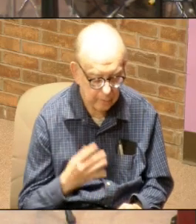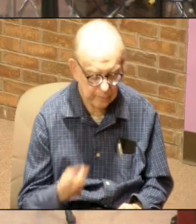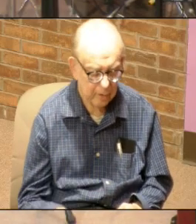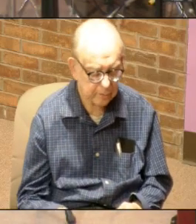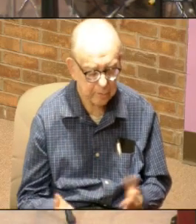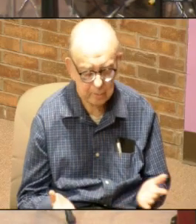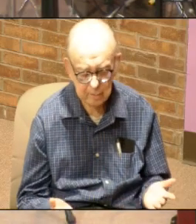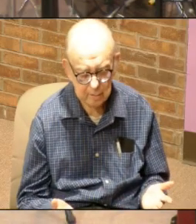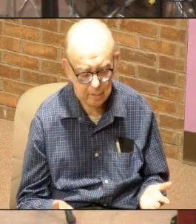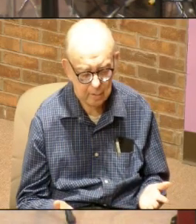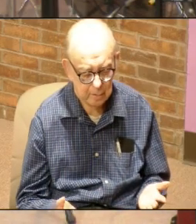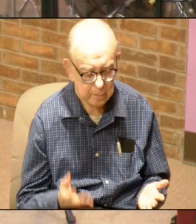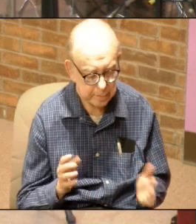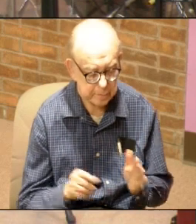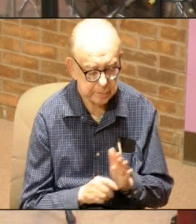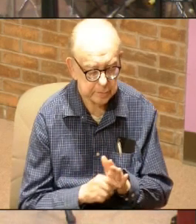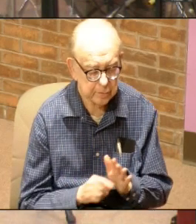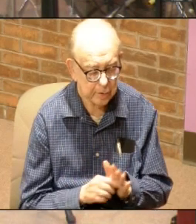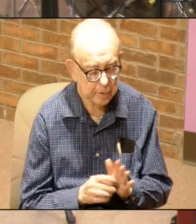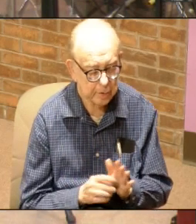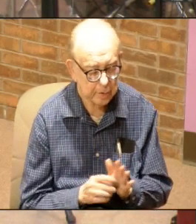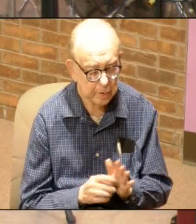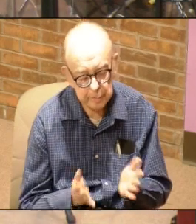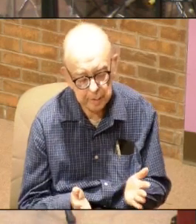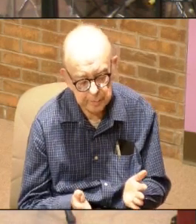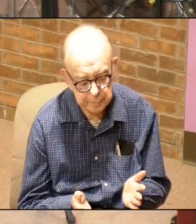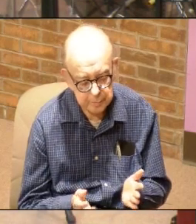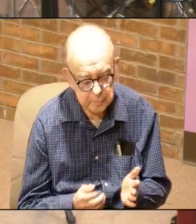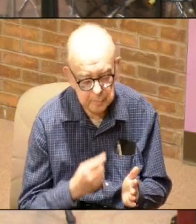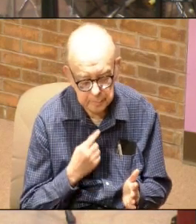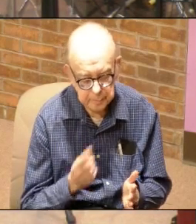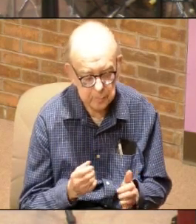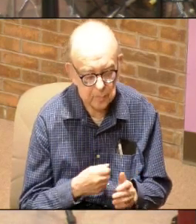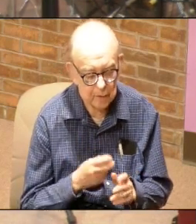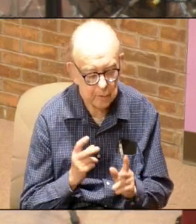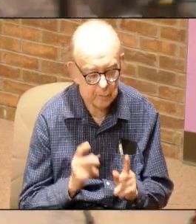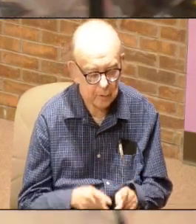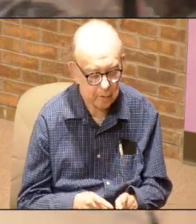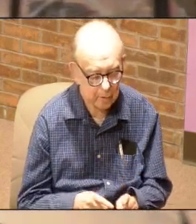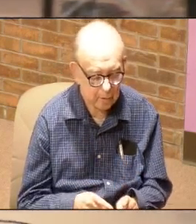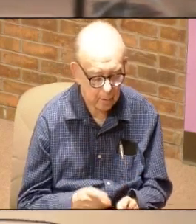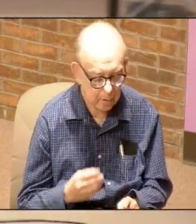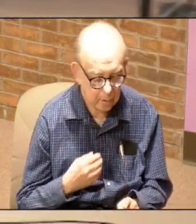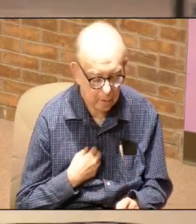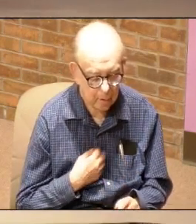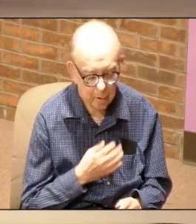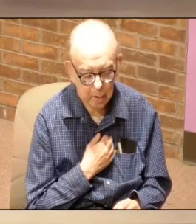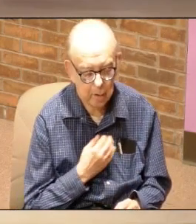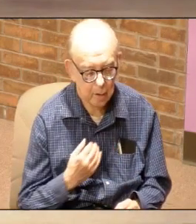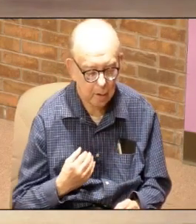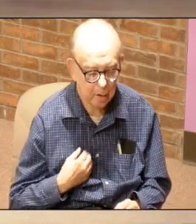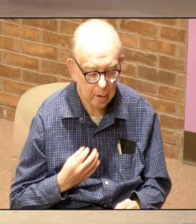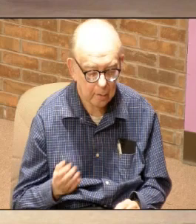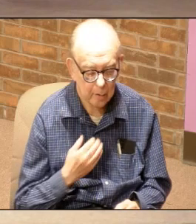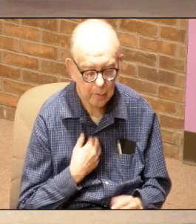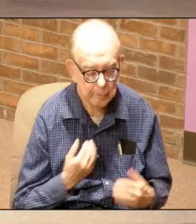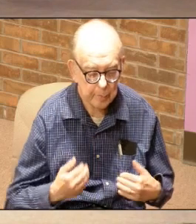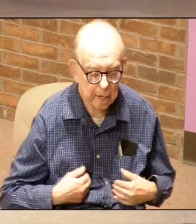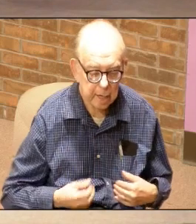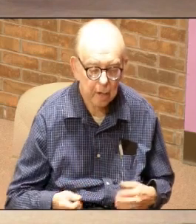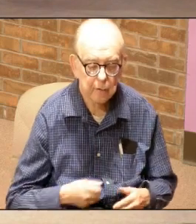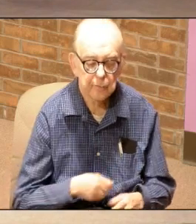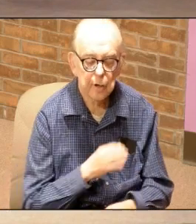think there's a scripture in the Bible that says every one of us are a member of the body of